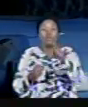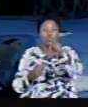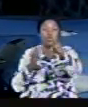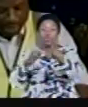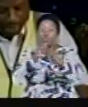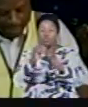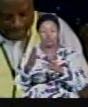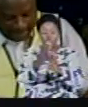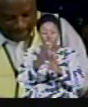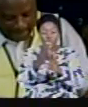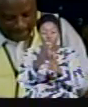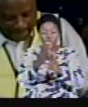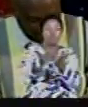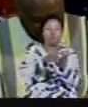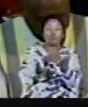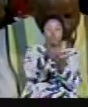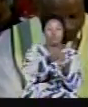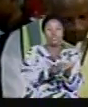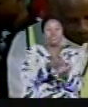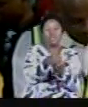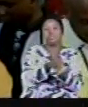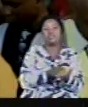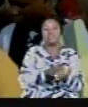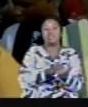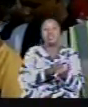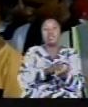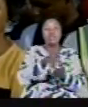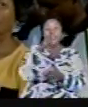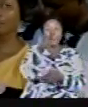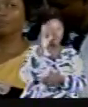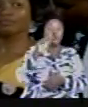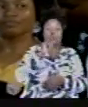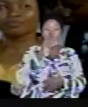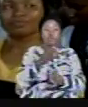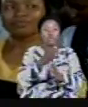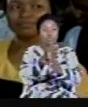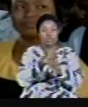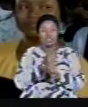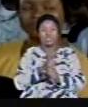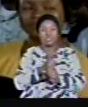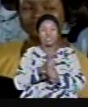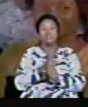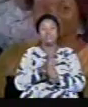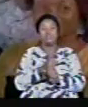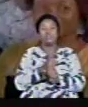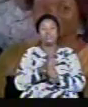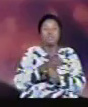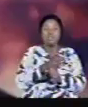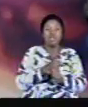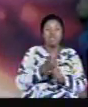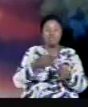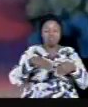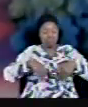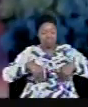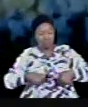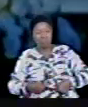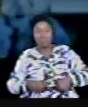weakness. You will not receive anemia, being anemic,